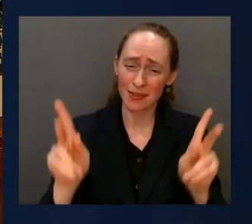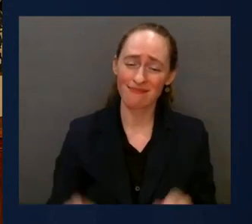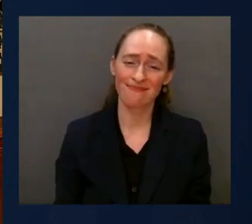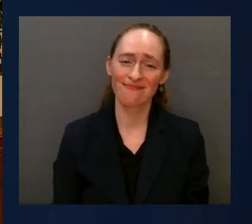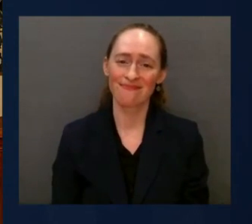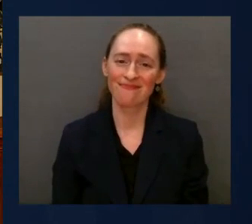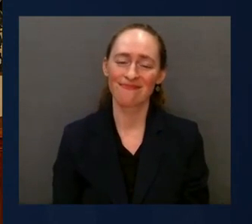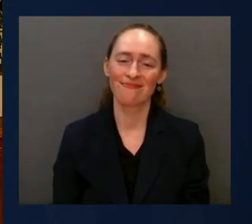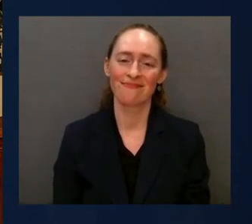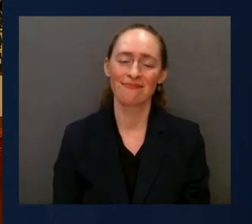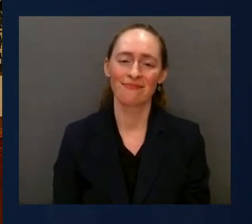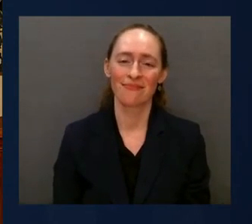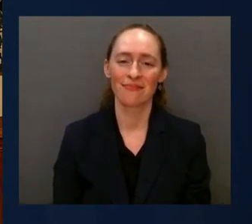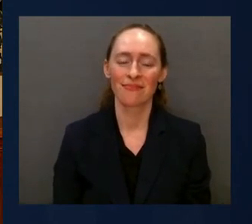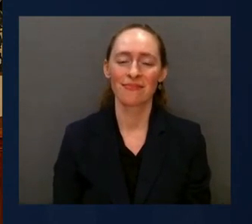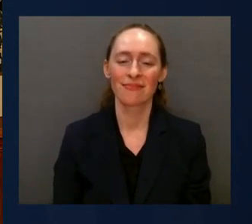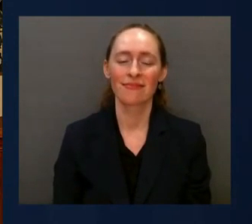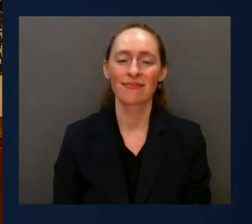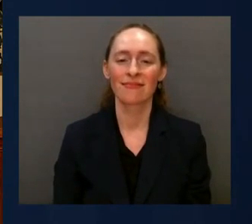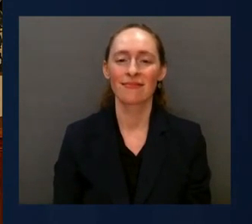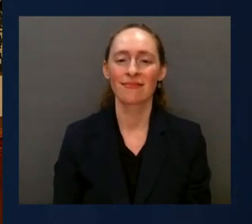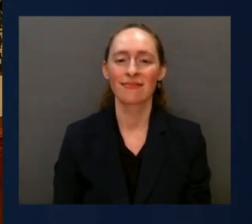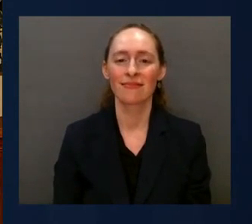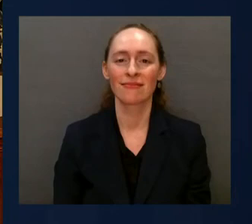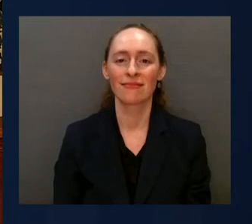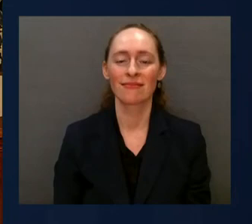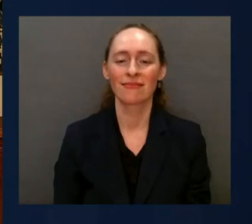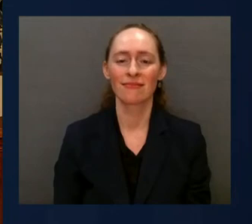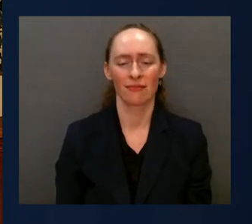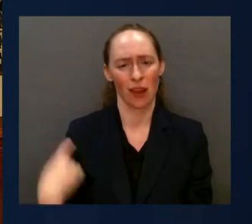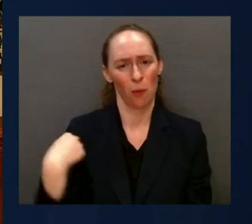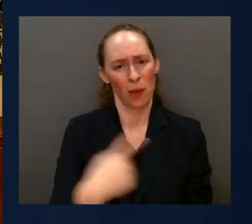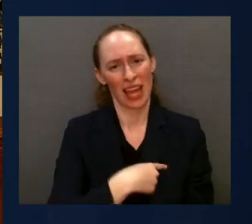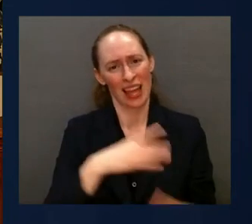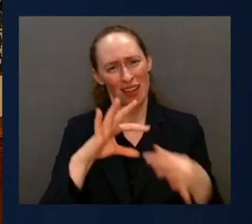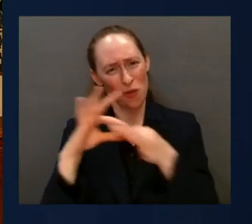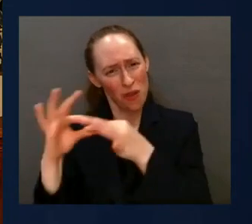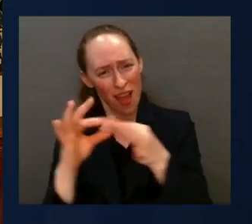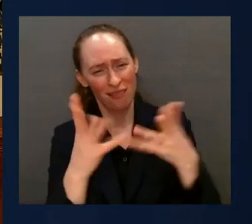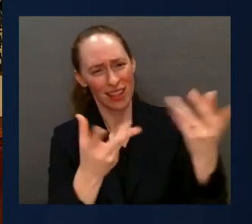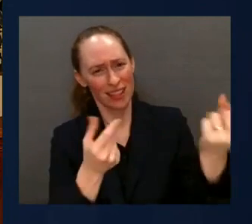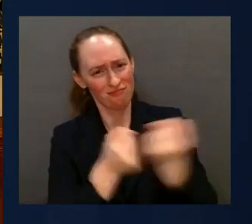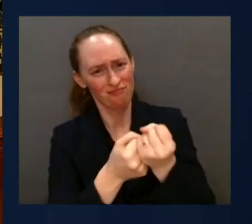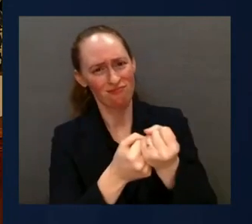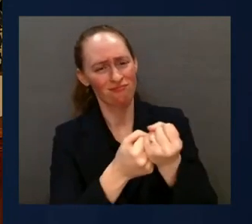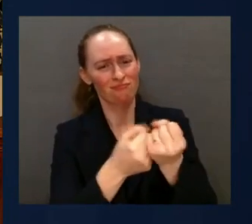We're united in our support of your country. Will you stand so we can all take a look at you?